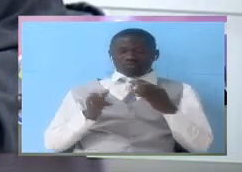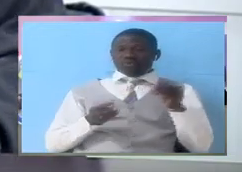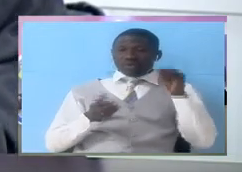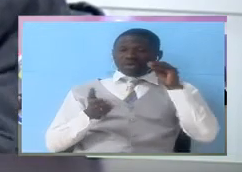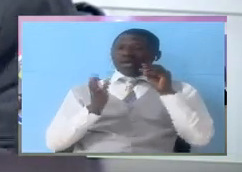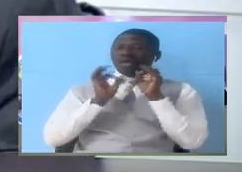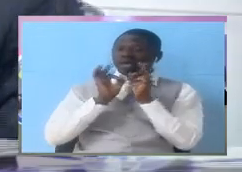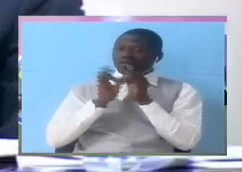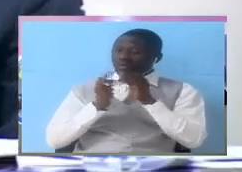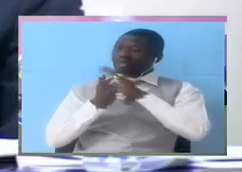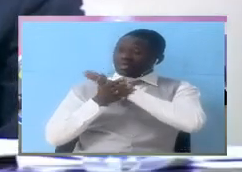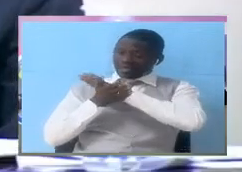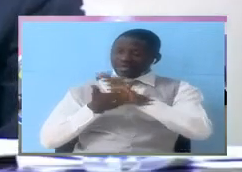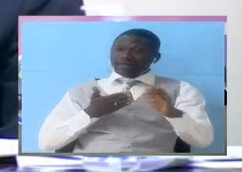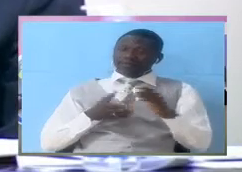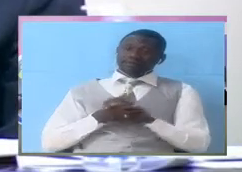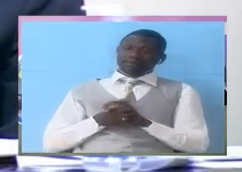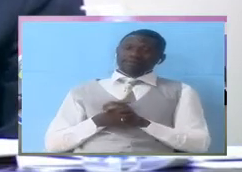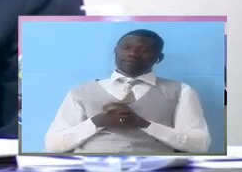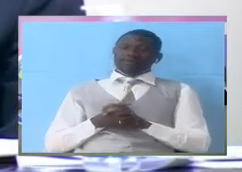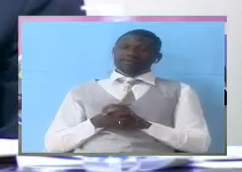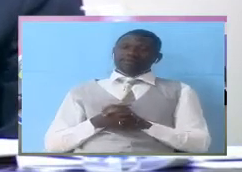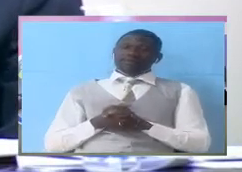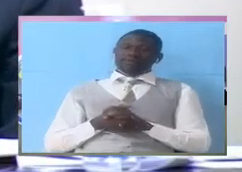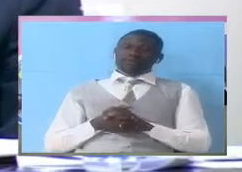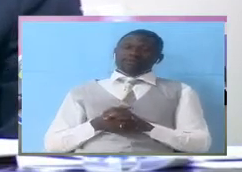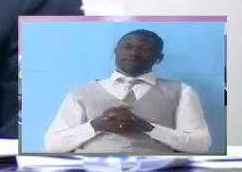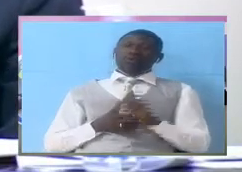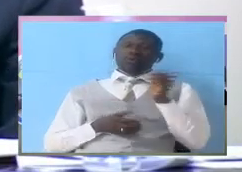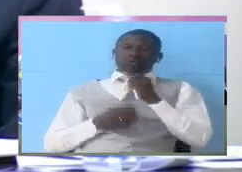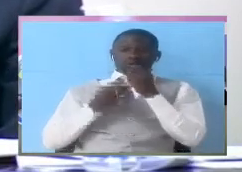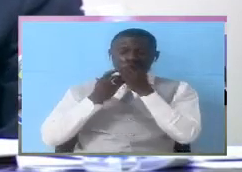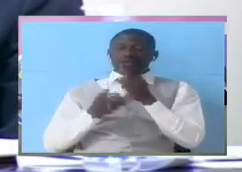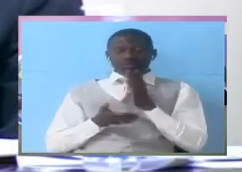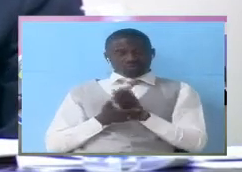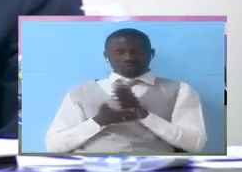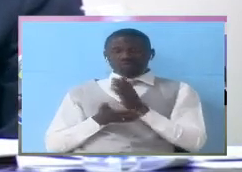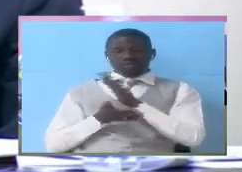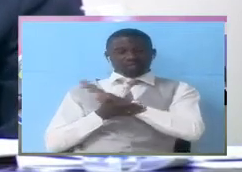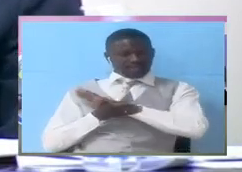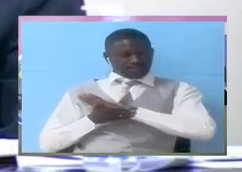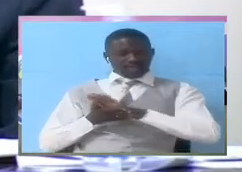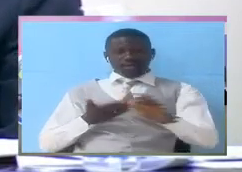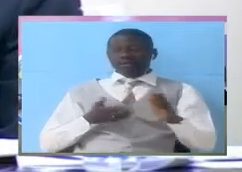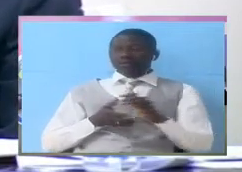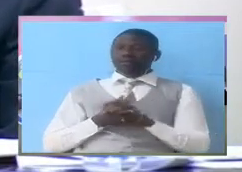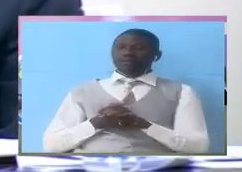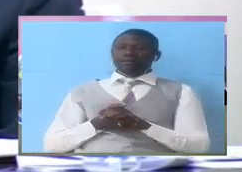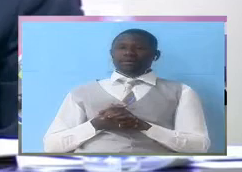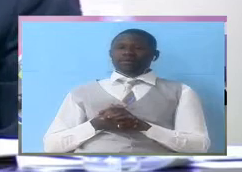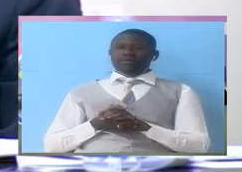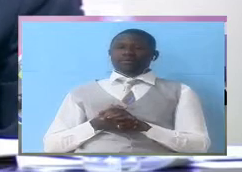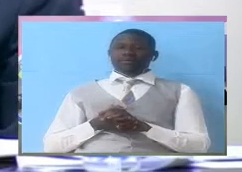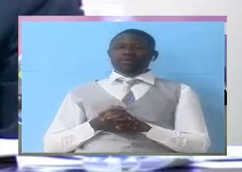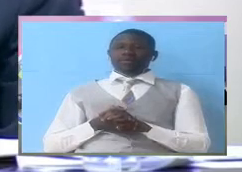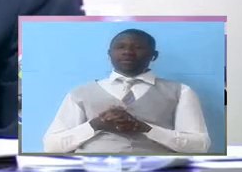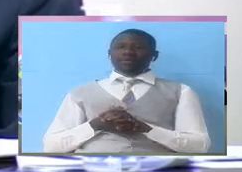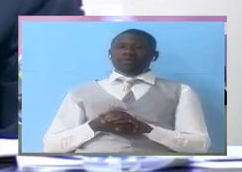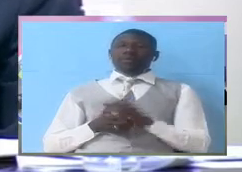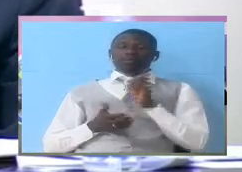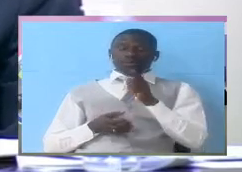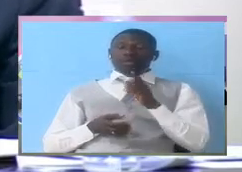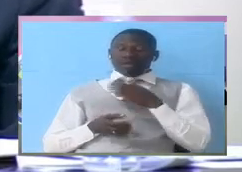Thank you. Jerejef. What you said is obviously very clear. Li nga wax lool mom lu leer la. But it has to be subjected to a little